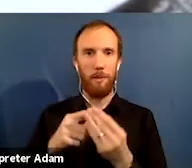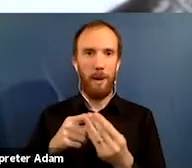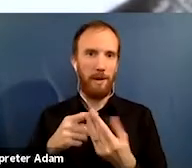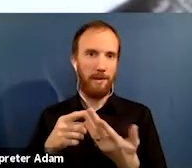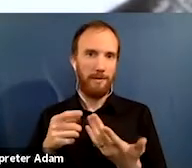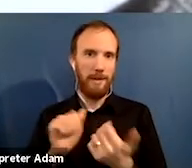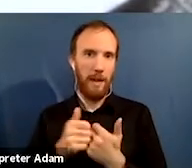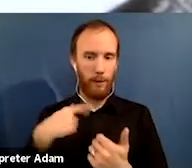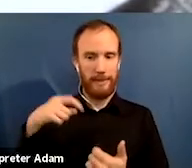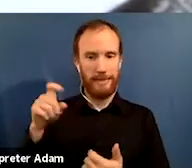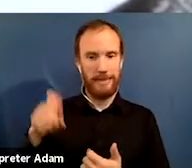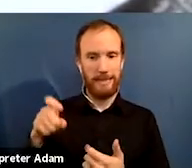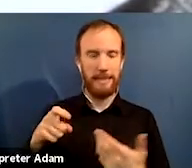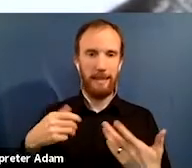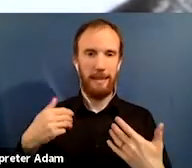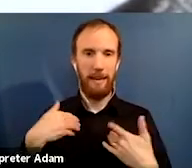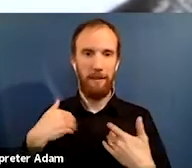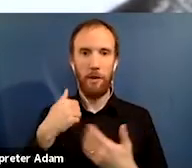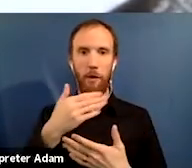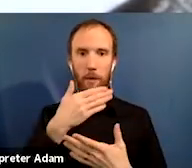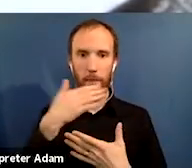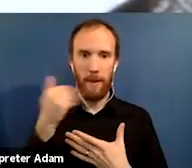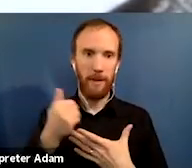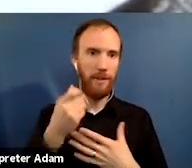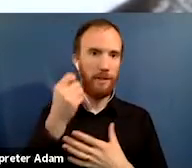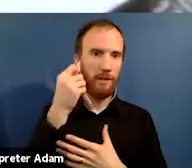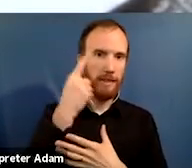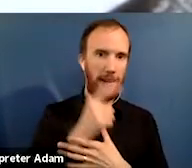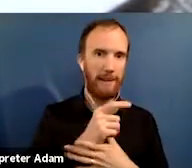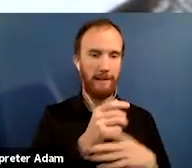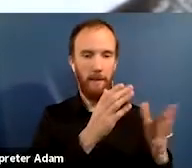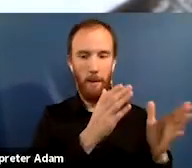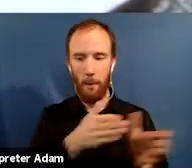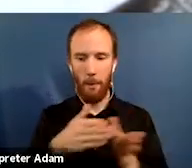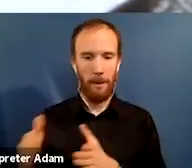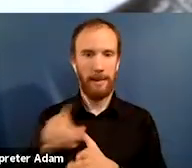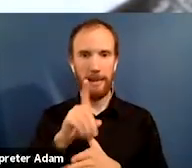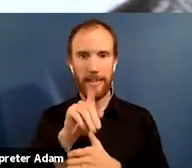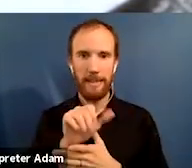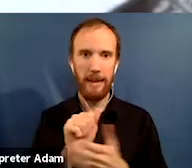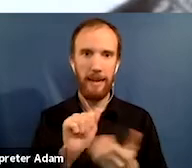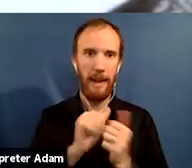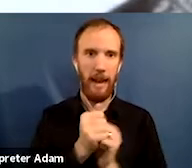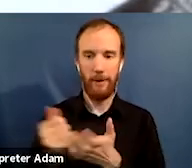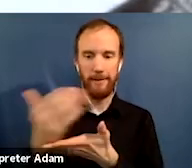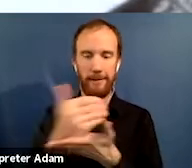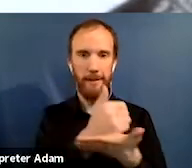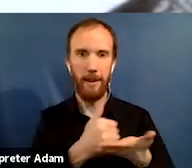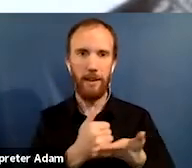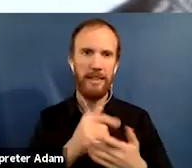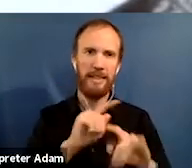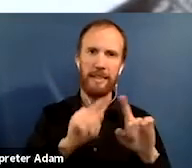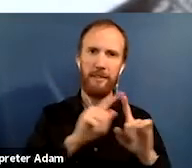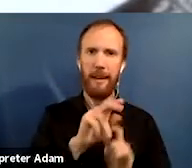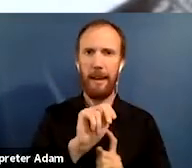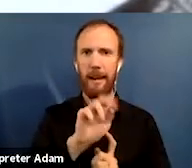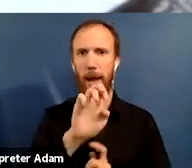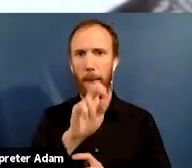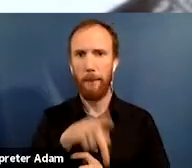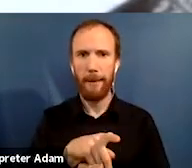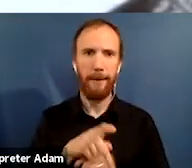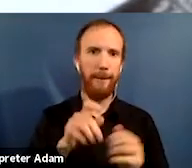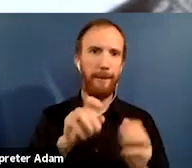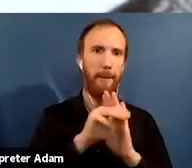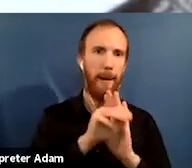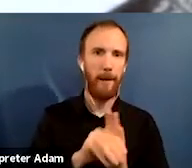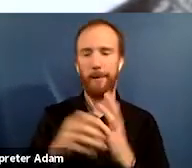attention to the curation of data that goes into the models that, NLP models, any sort of machine learning models that are being developed. What